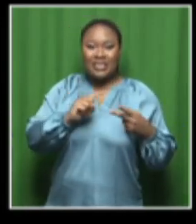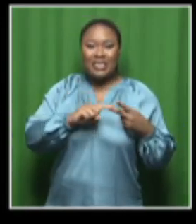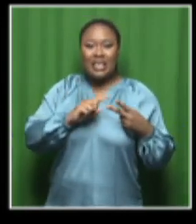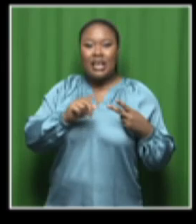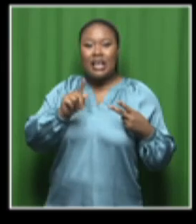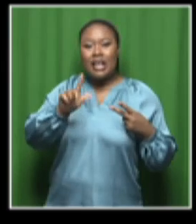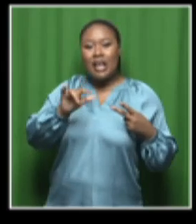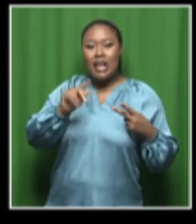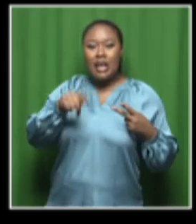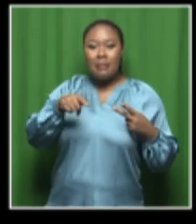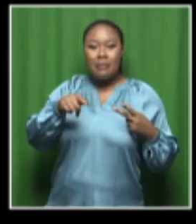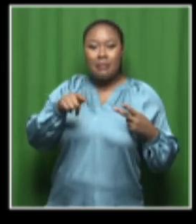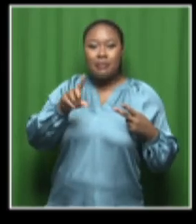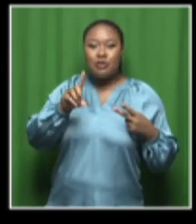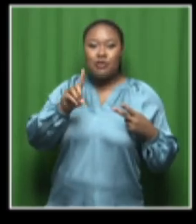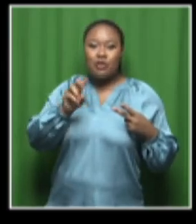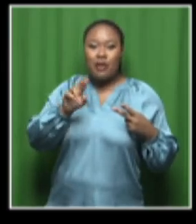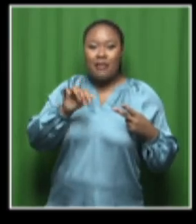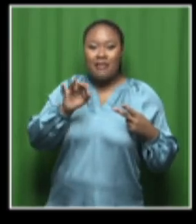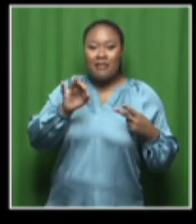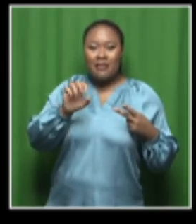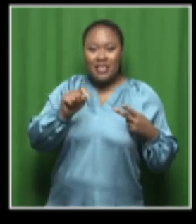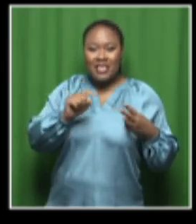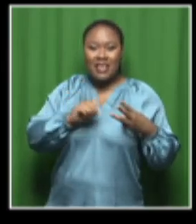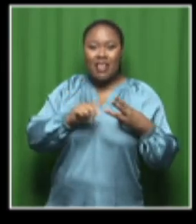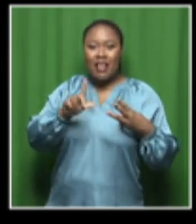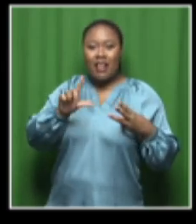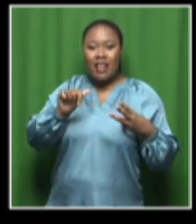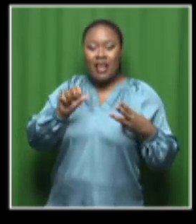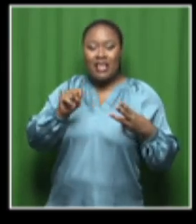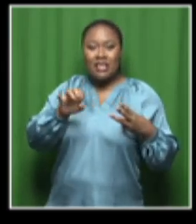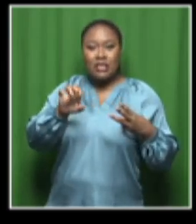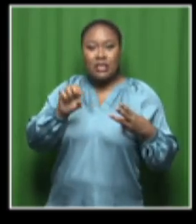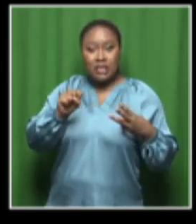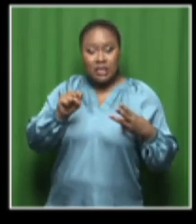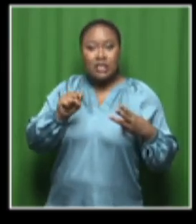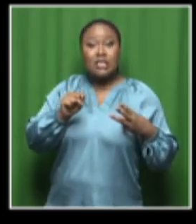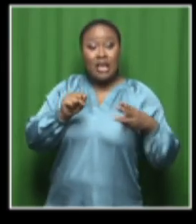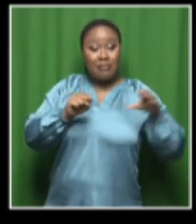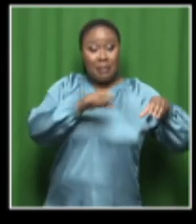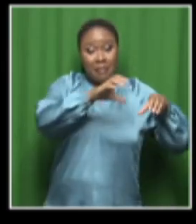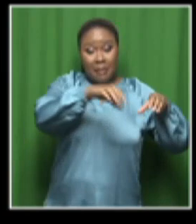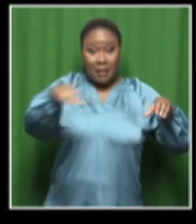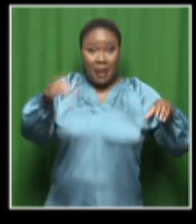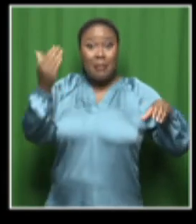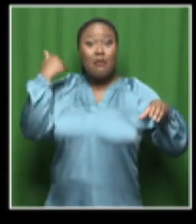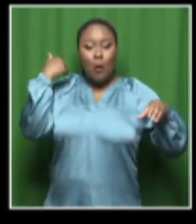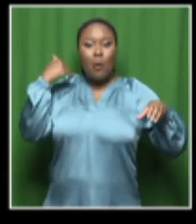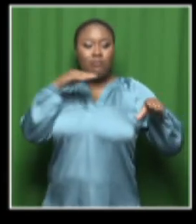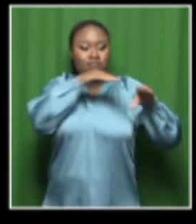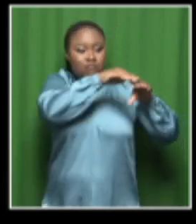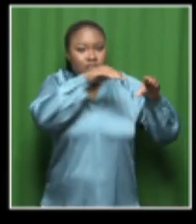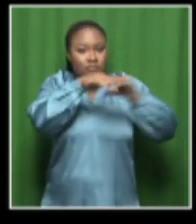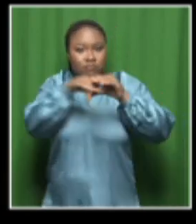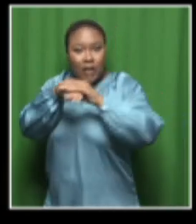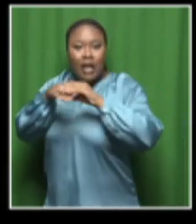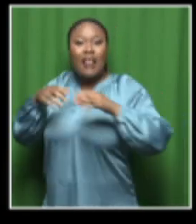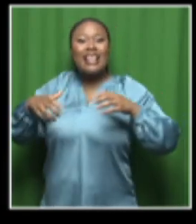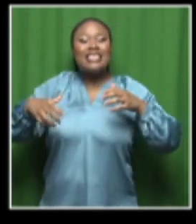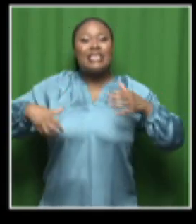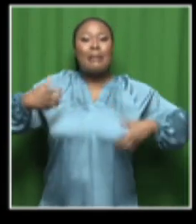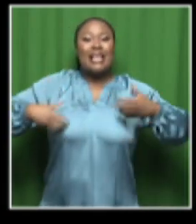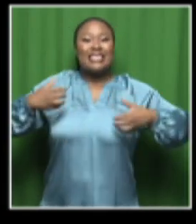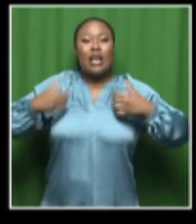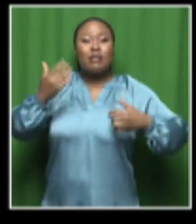and the Klasies river, which was occupied by early Homo Sapiens between 120 and 150,000 years